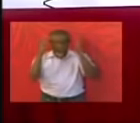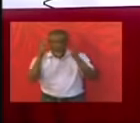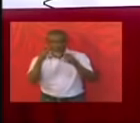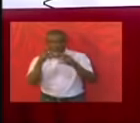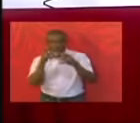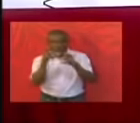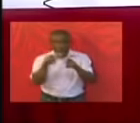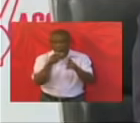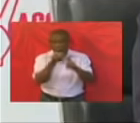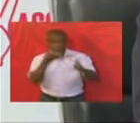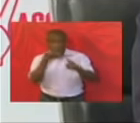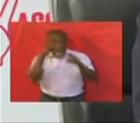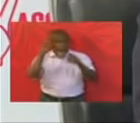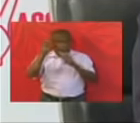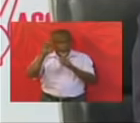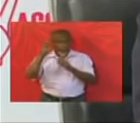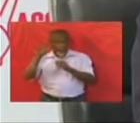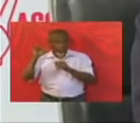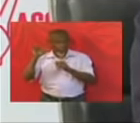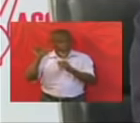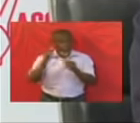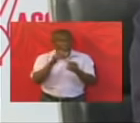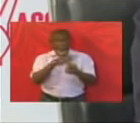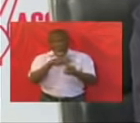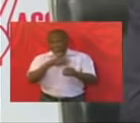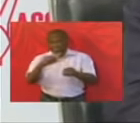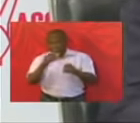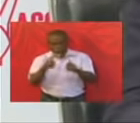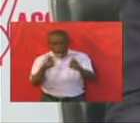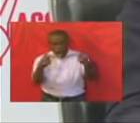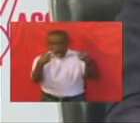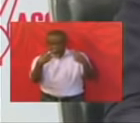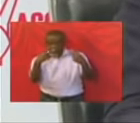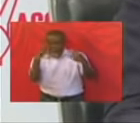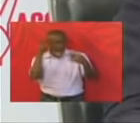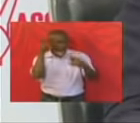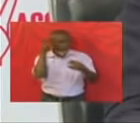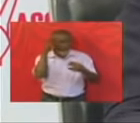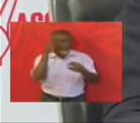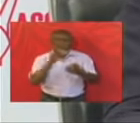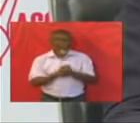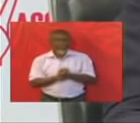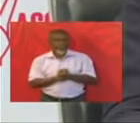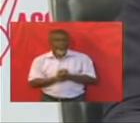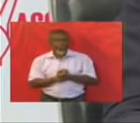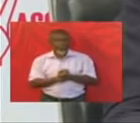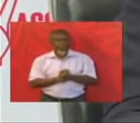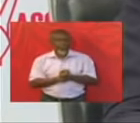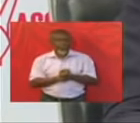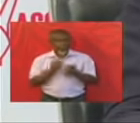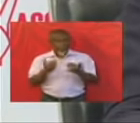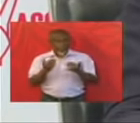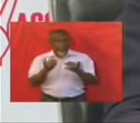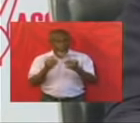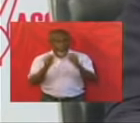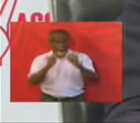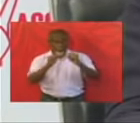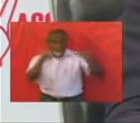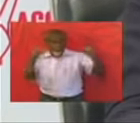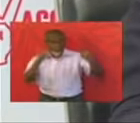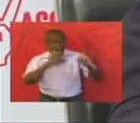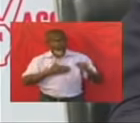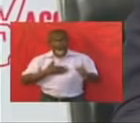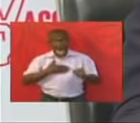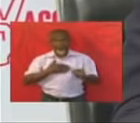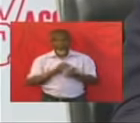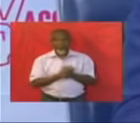media and to the viewing and listening public. So I could start directly with the slides, if you don't mind. The first slide, just